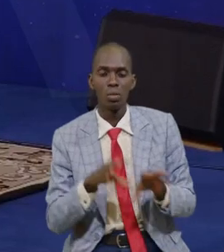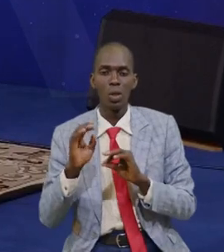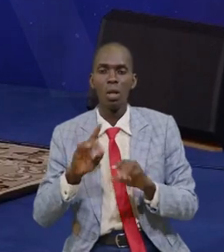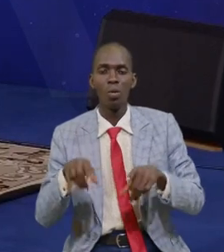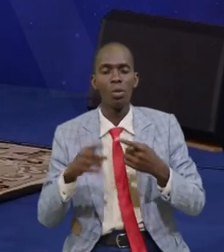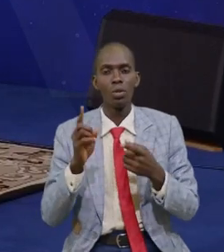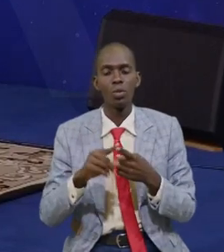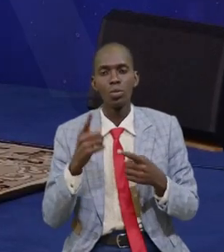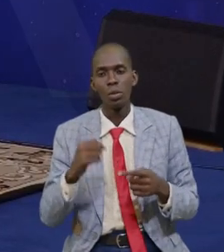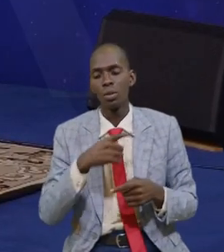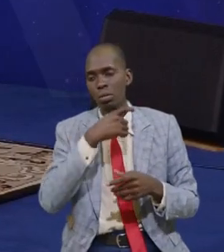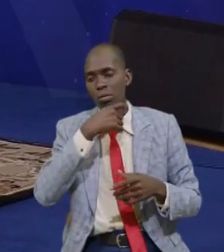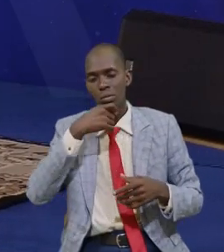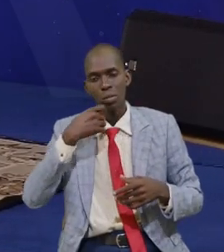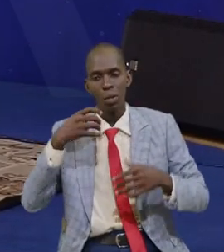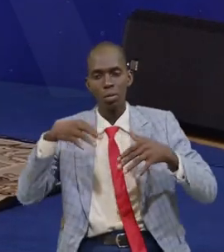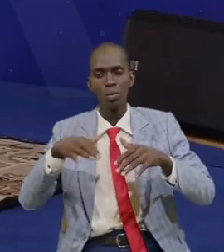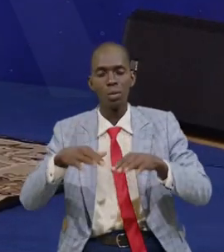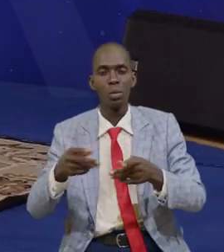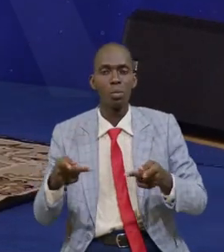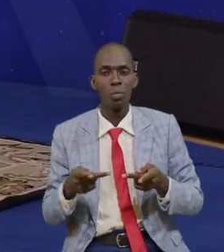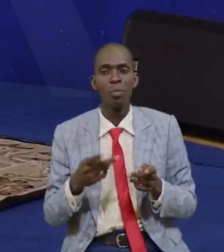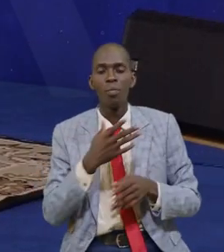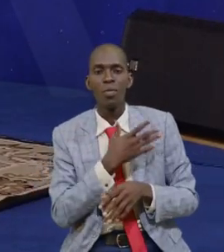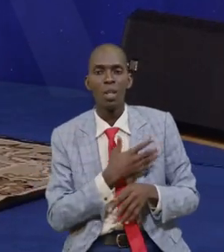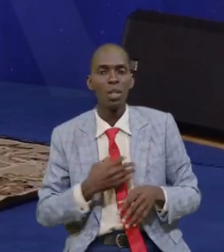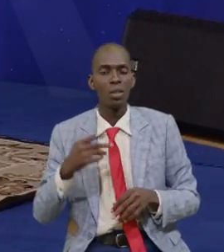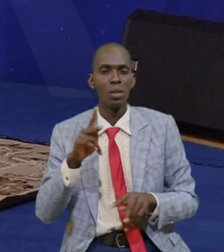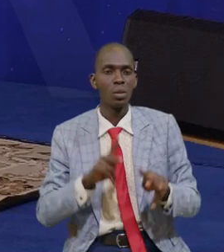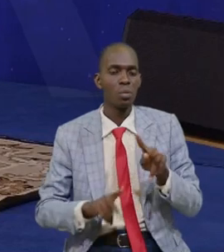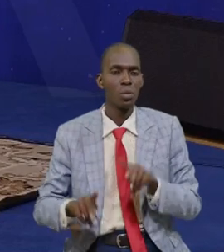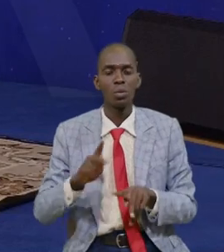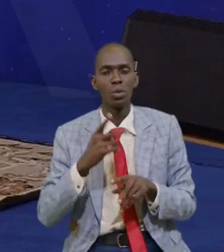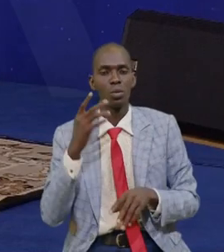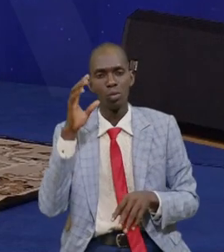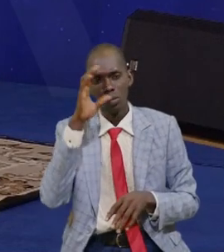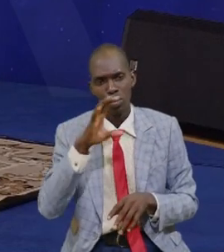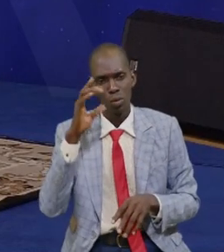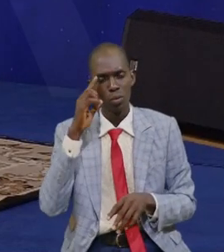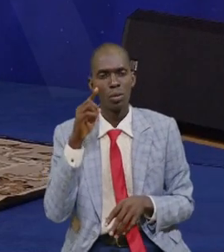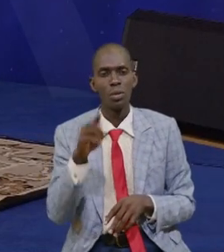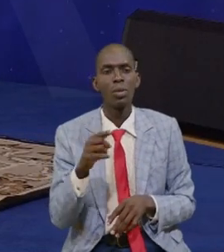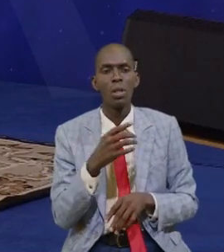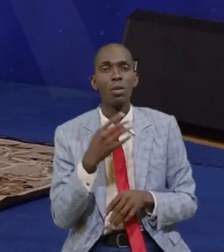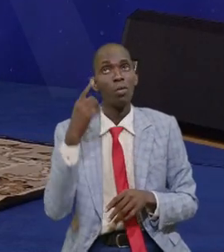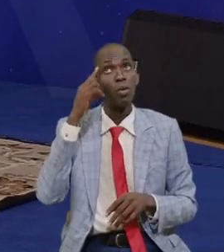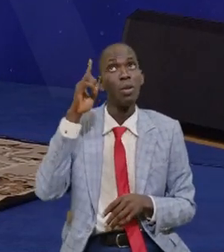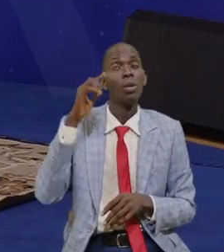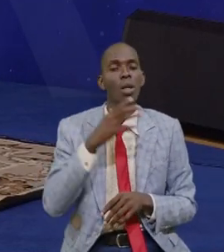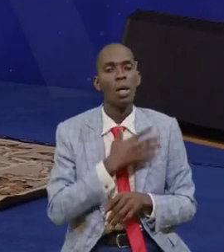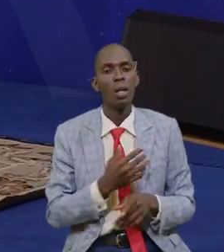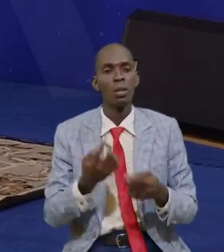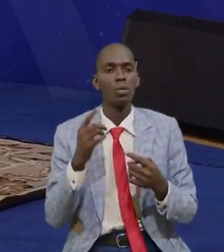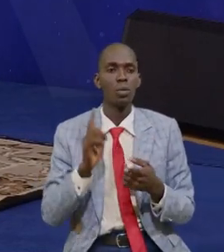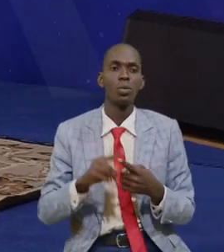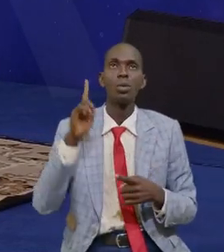desert place, and the people sought him and came unto him and stayed